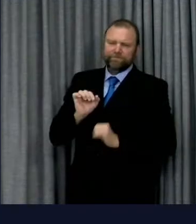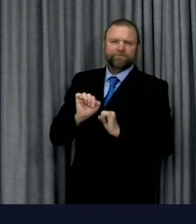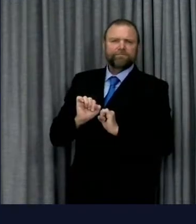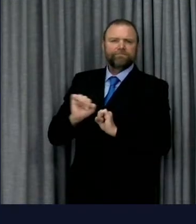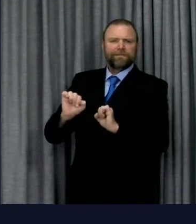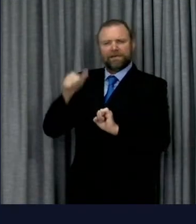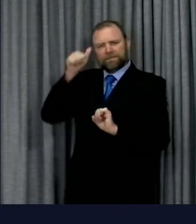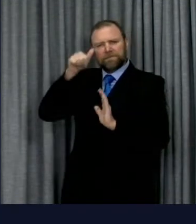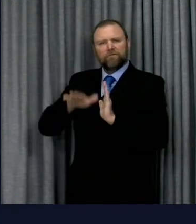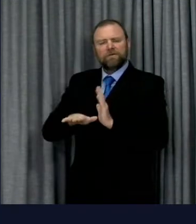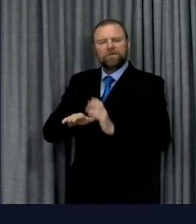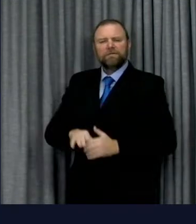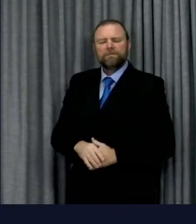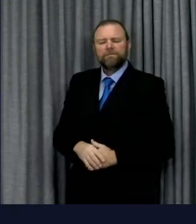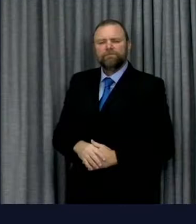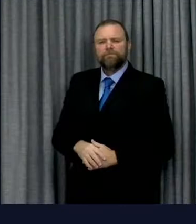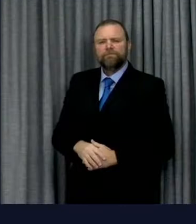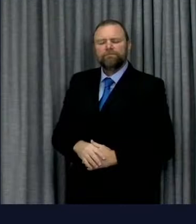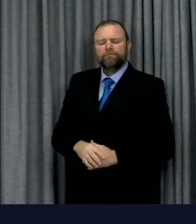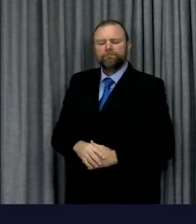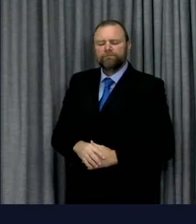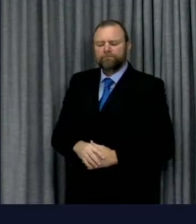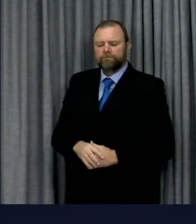happened to them.